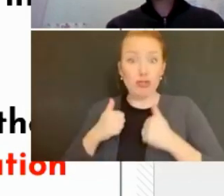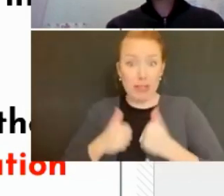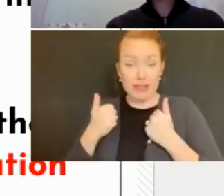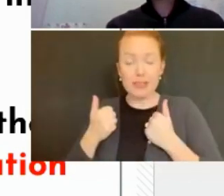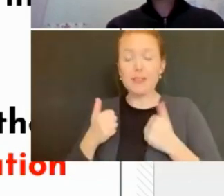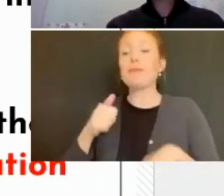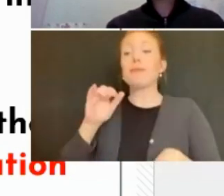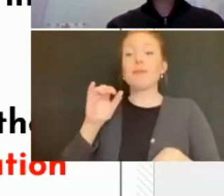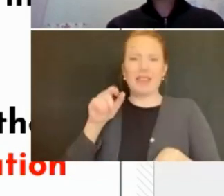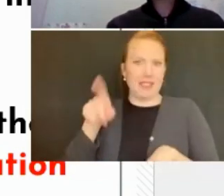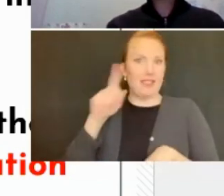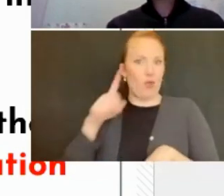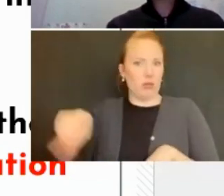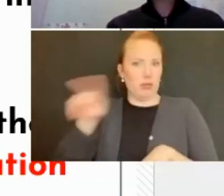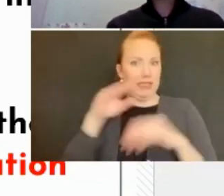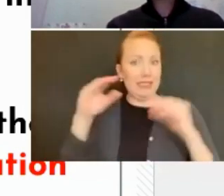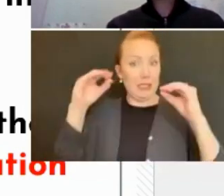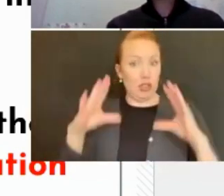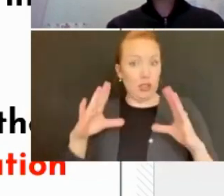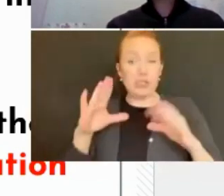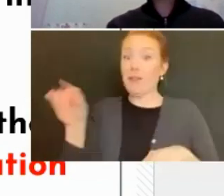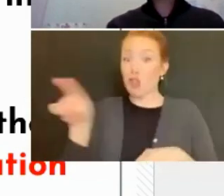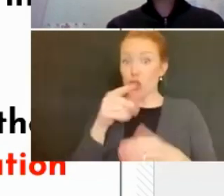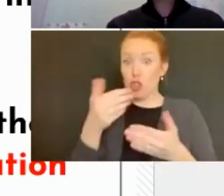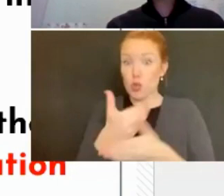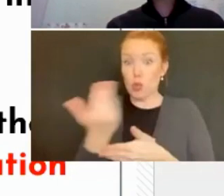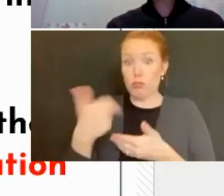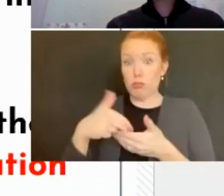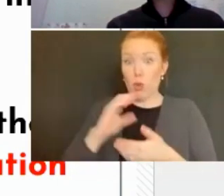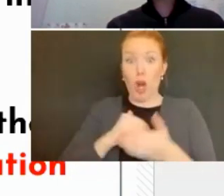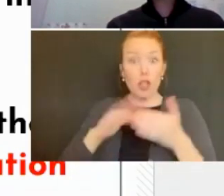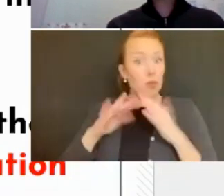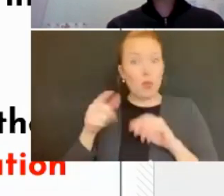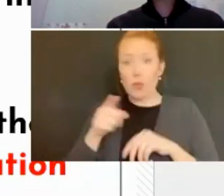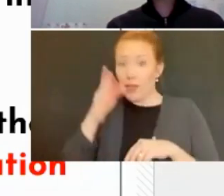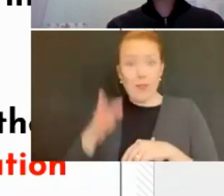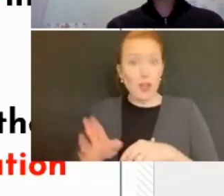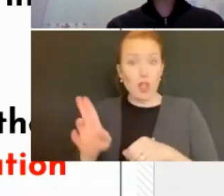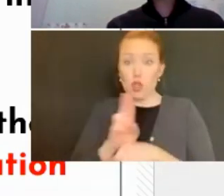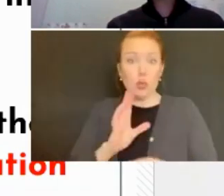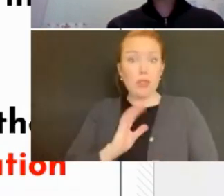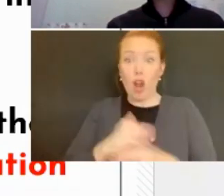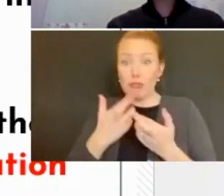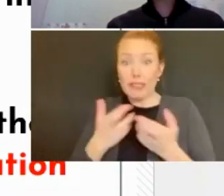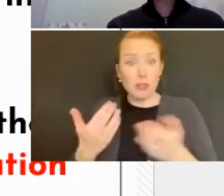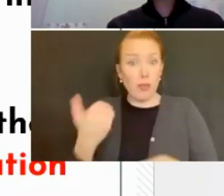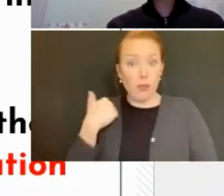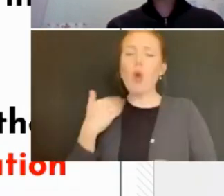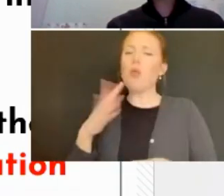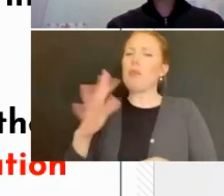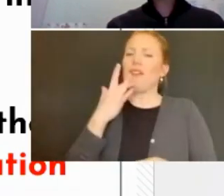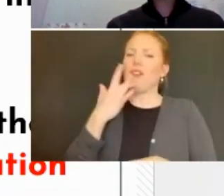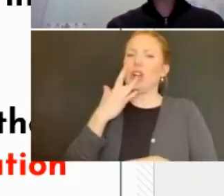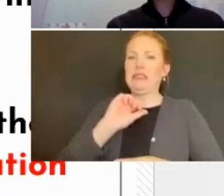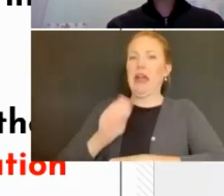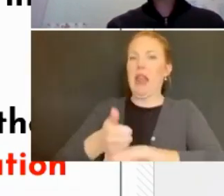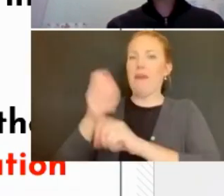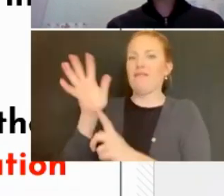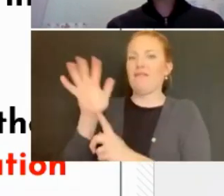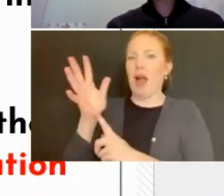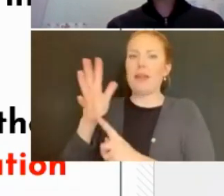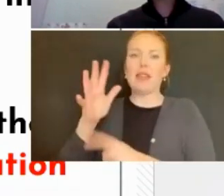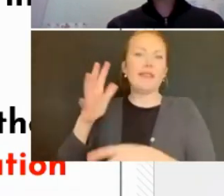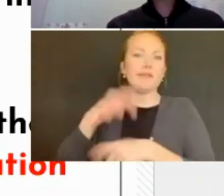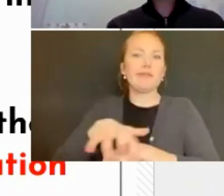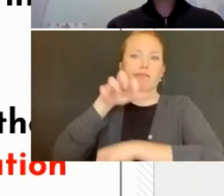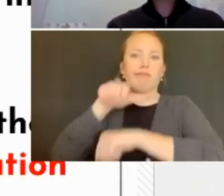said, if you're new, this is for the teachers. And if you're new to our community, never used our stuff before, we'd like to do a 5-minute phone call either tomorrow or the